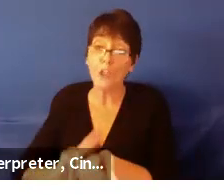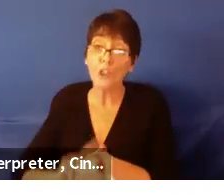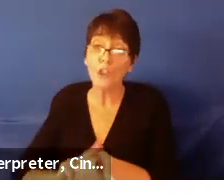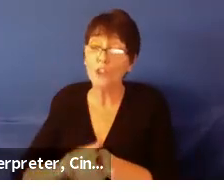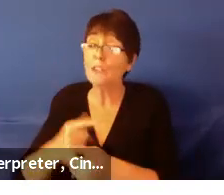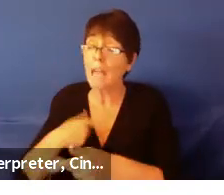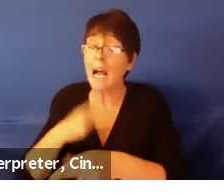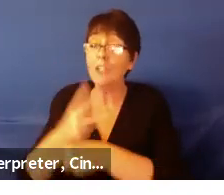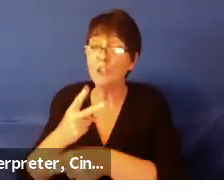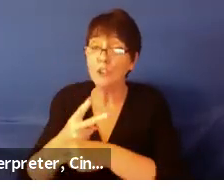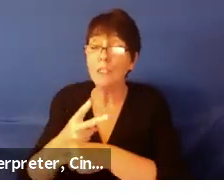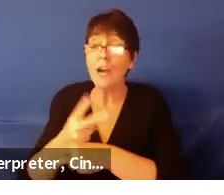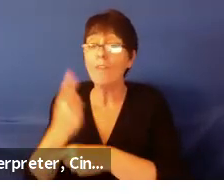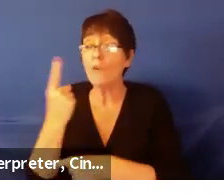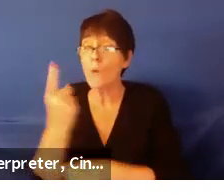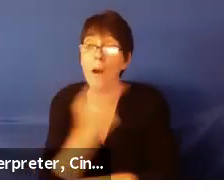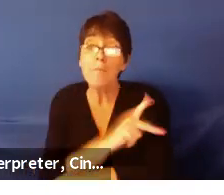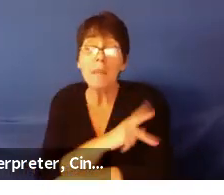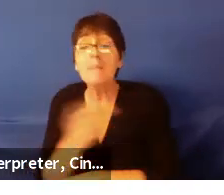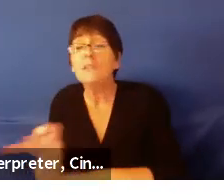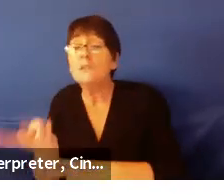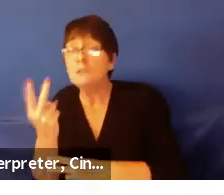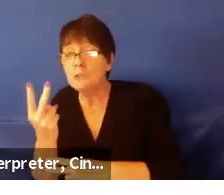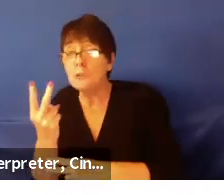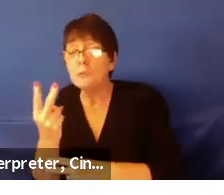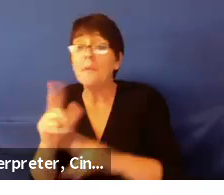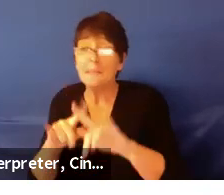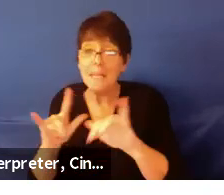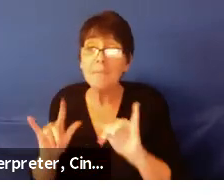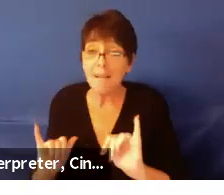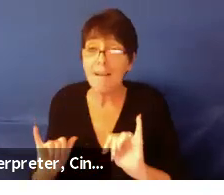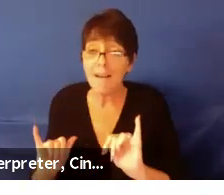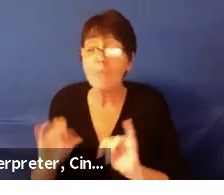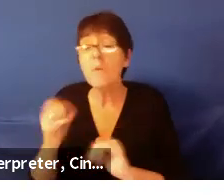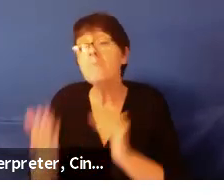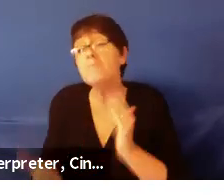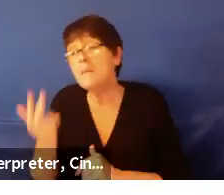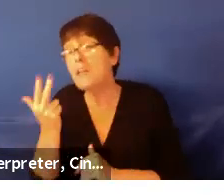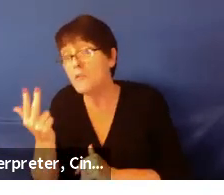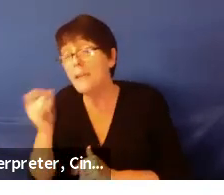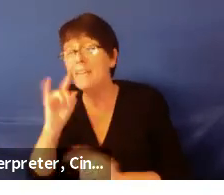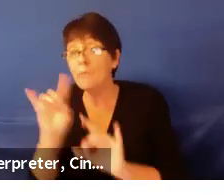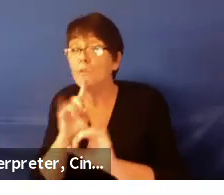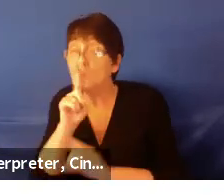care of one patient or maybe two patients at a time, or three if it was really bad.